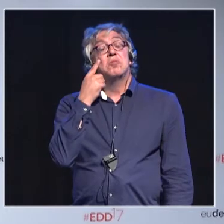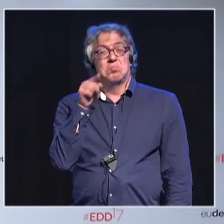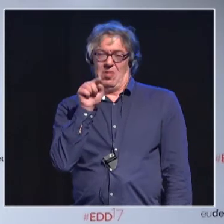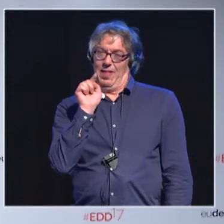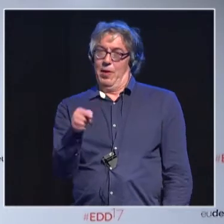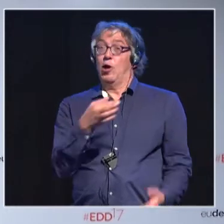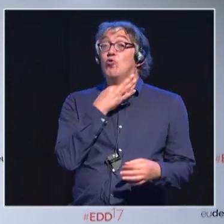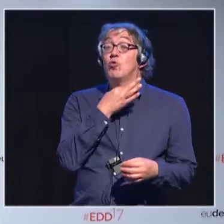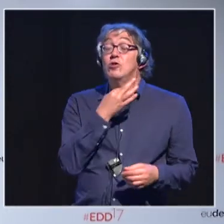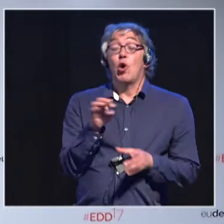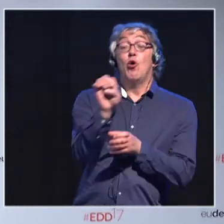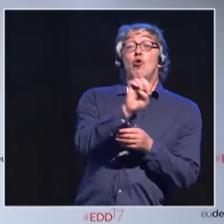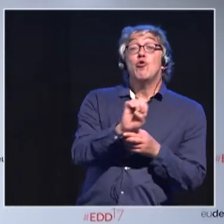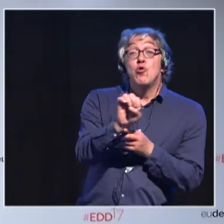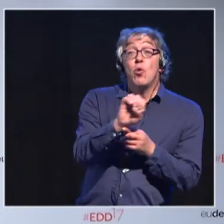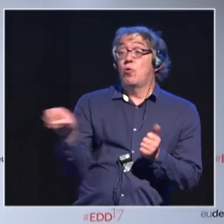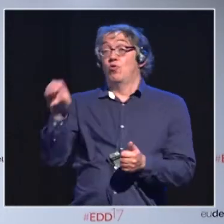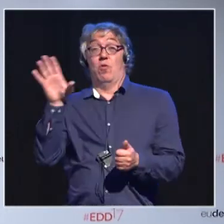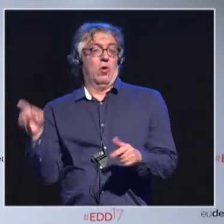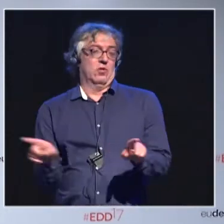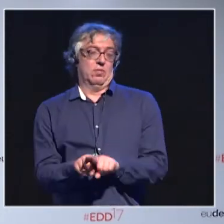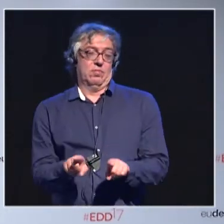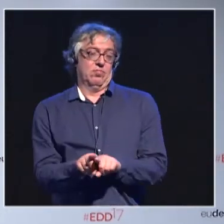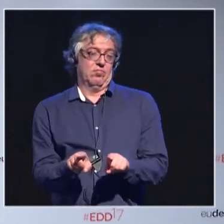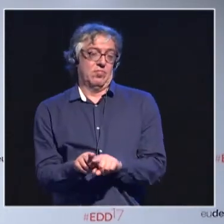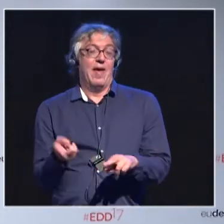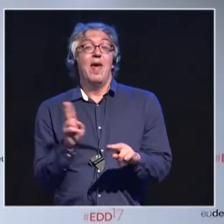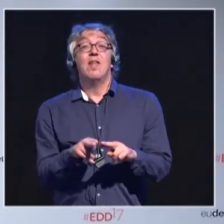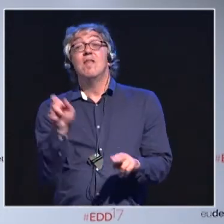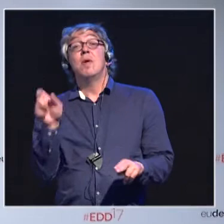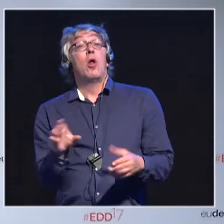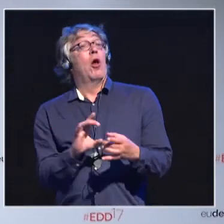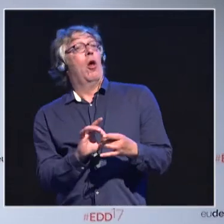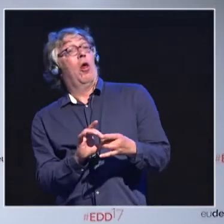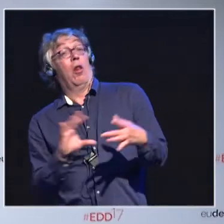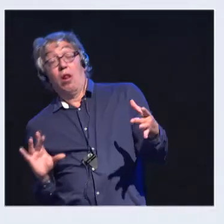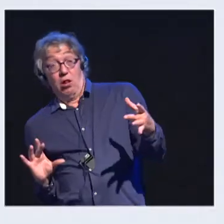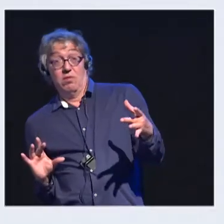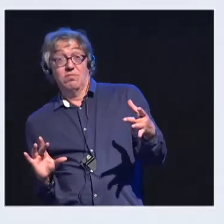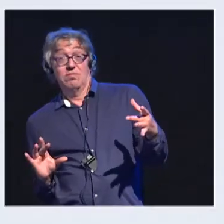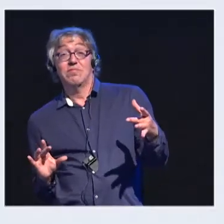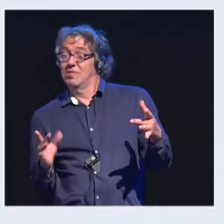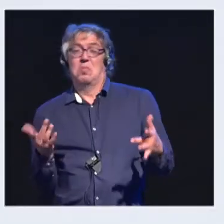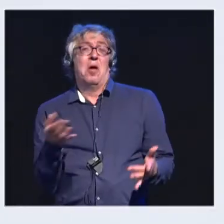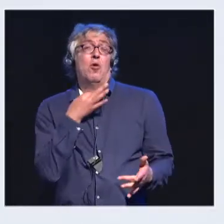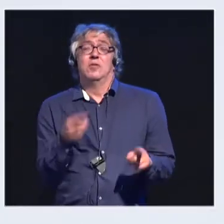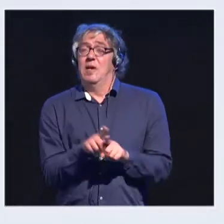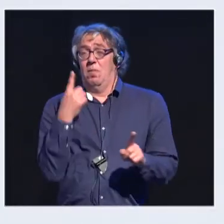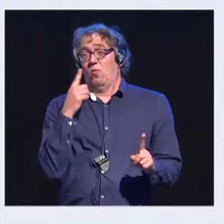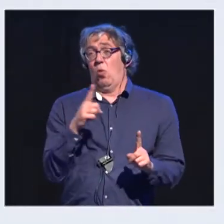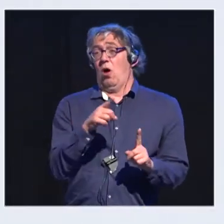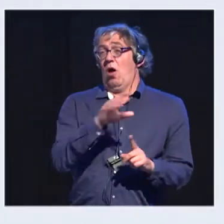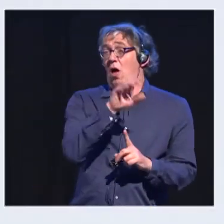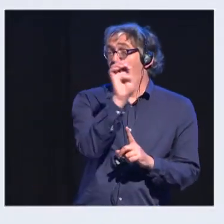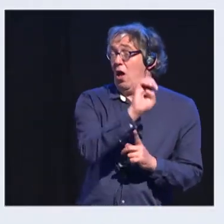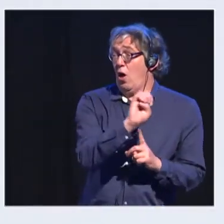continent, coming from digital divide, and in African continent. We have digital divide also between